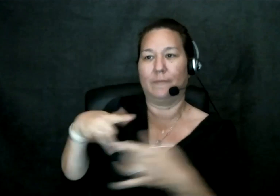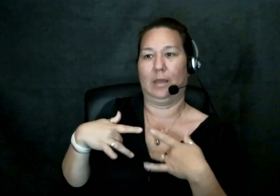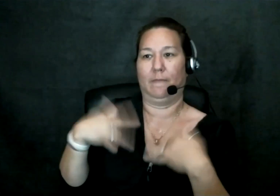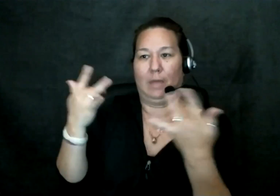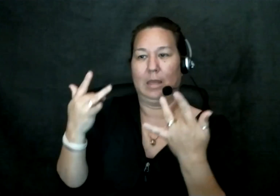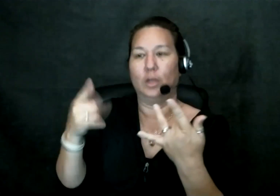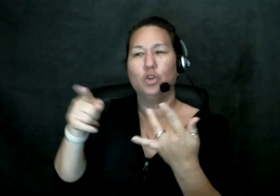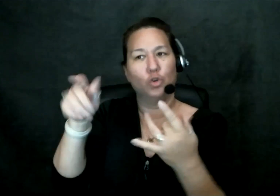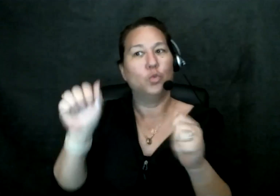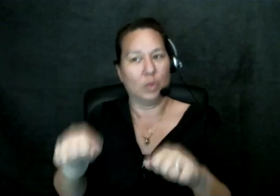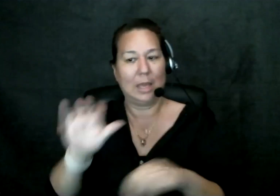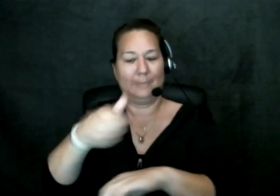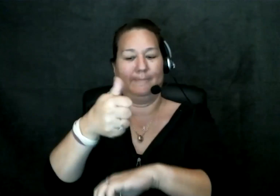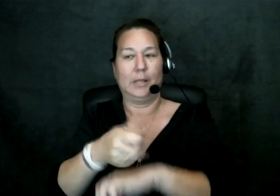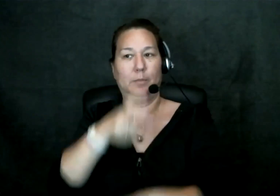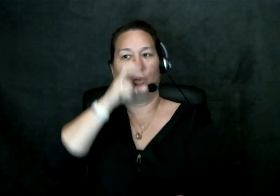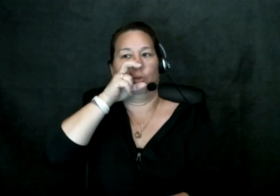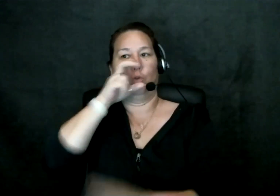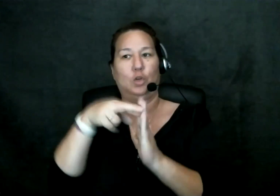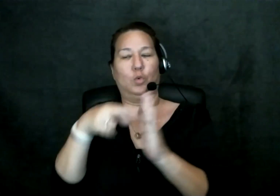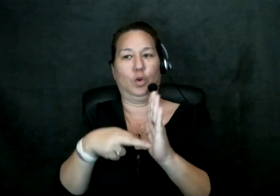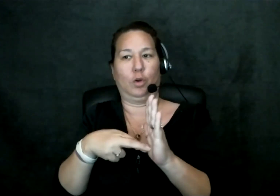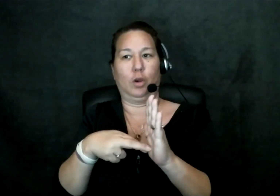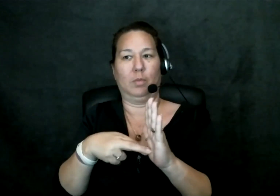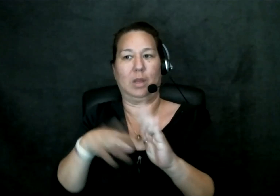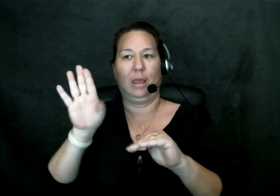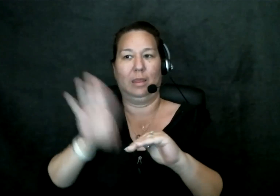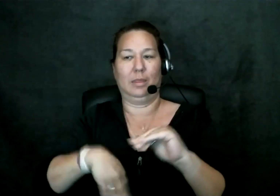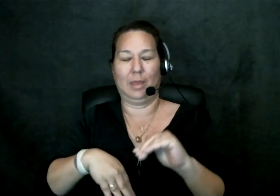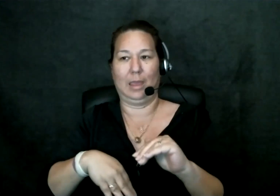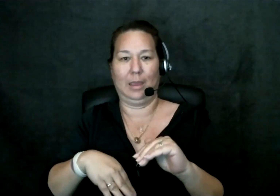stricter requirements than what the